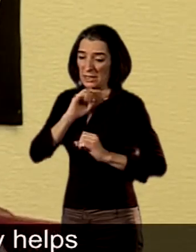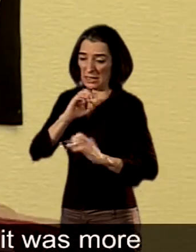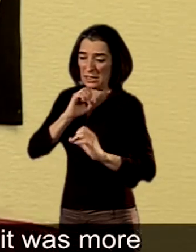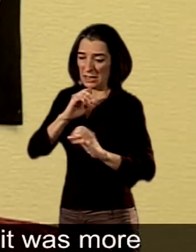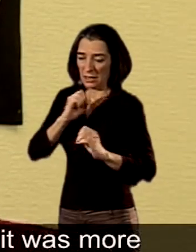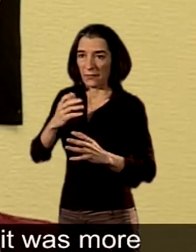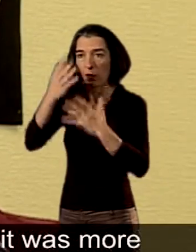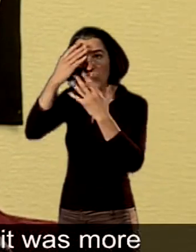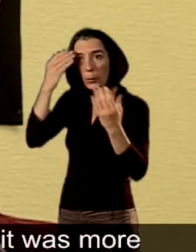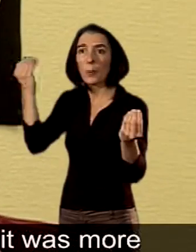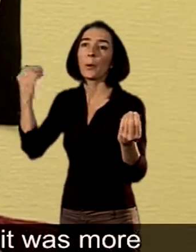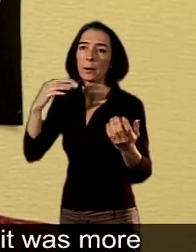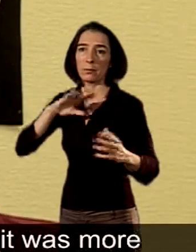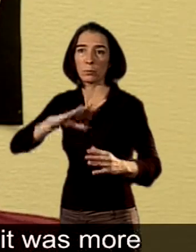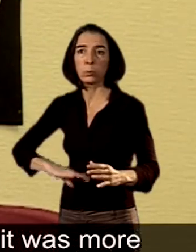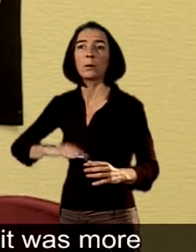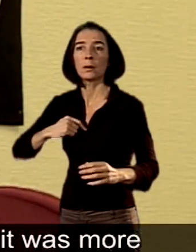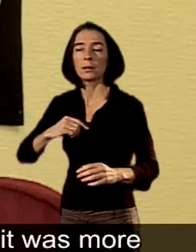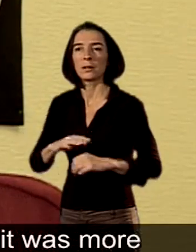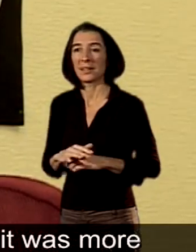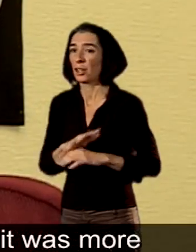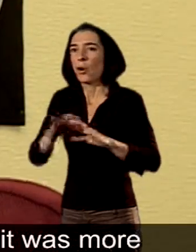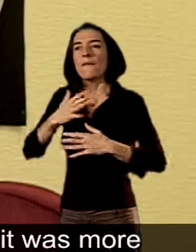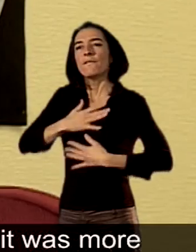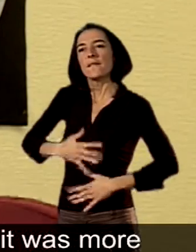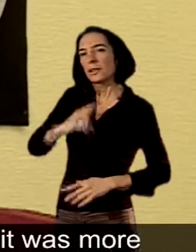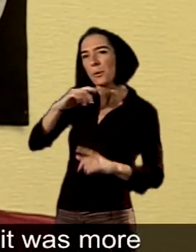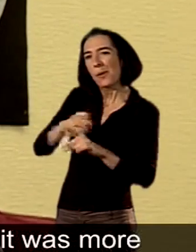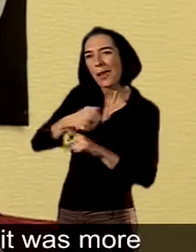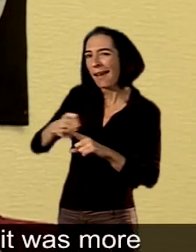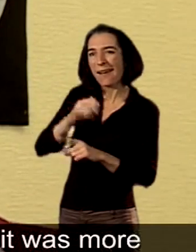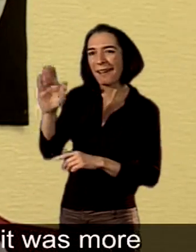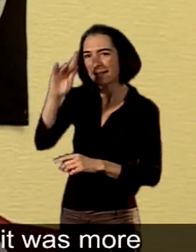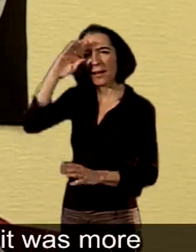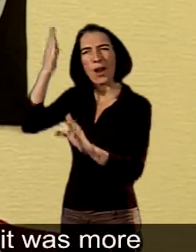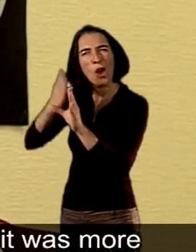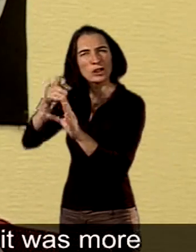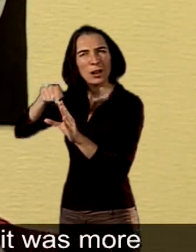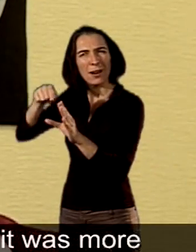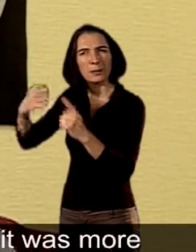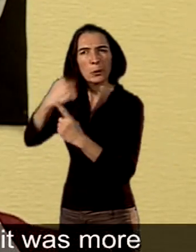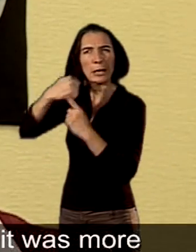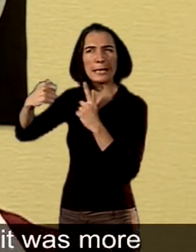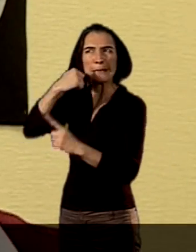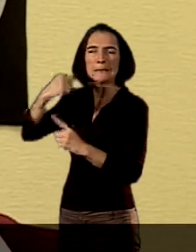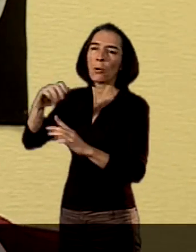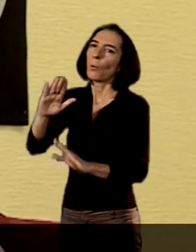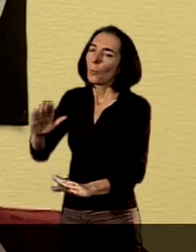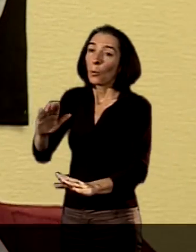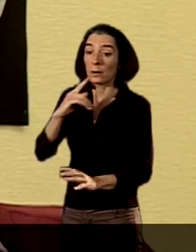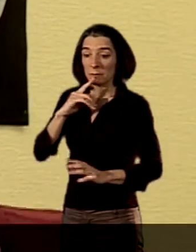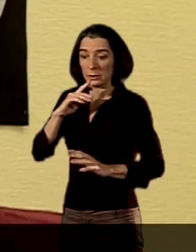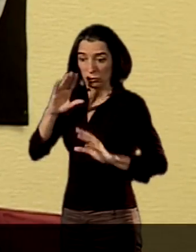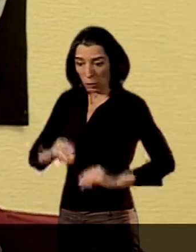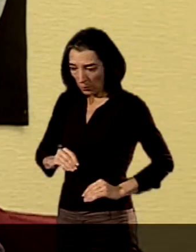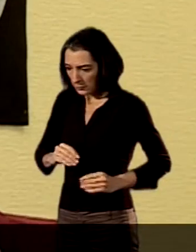mind. It wasn't actually physical bullying, it was more psychological. Mm-hmm. And it did stop straight away, actually,